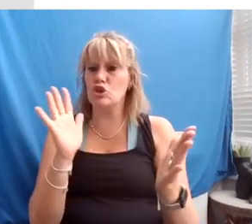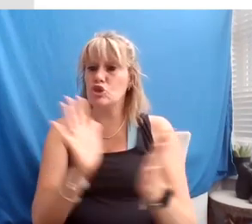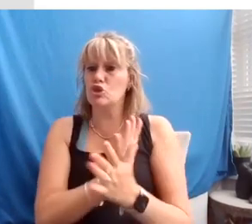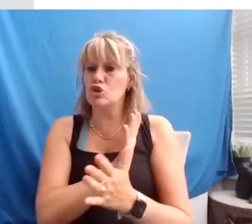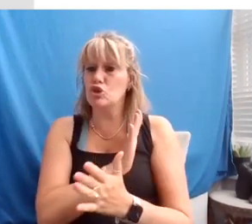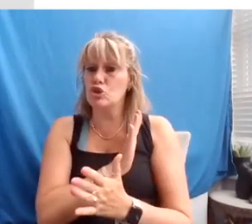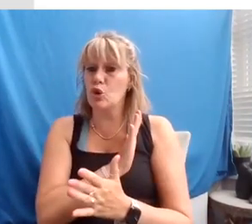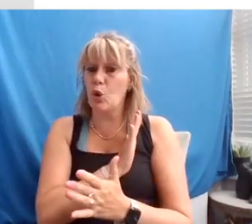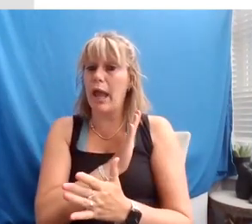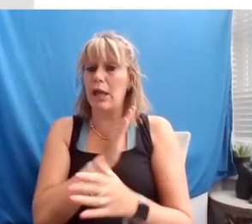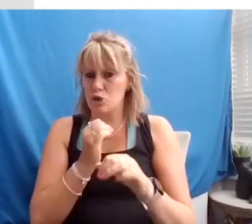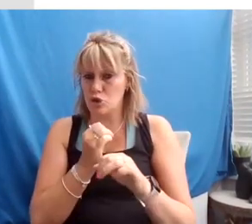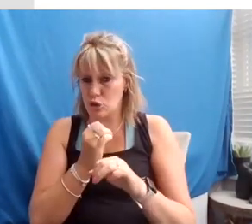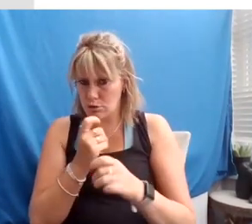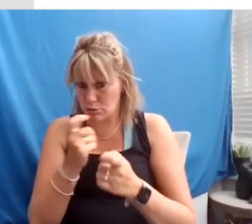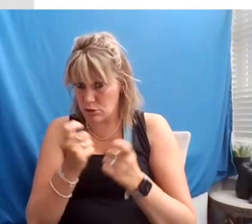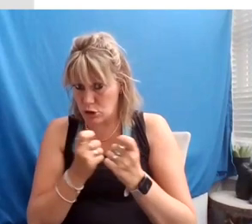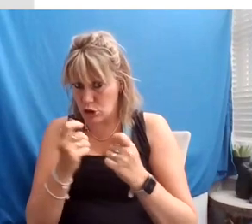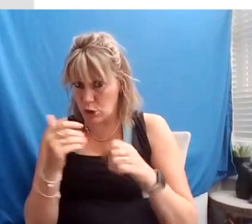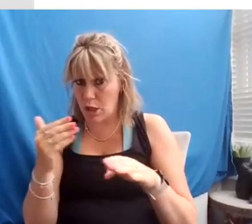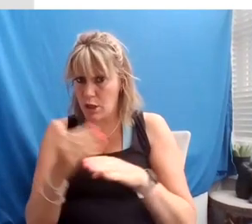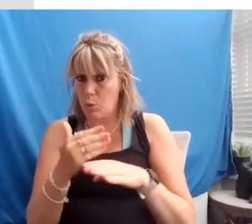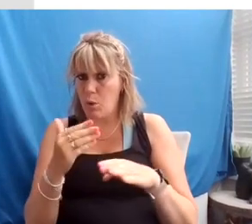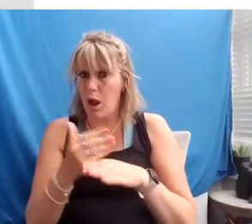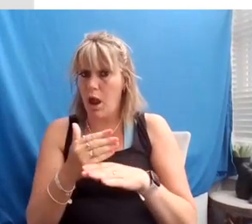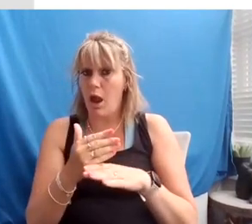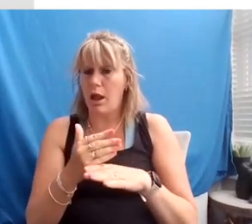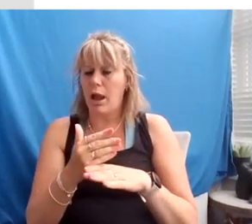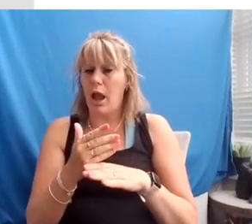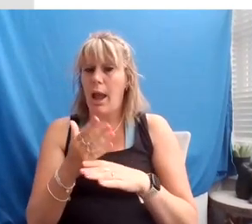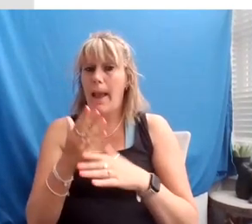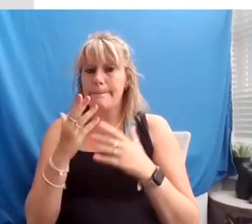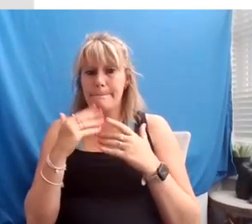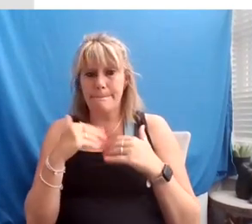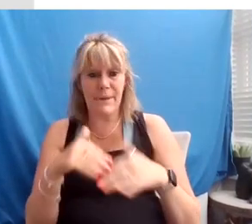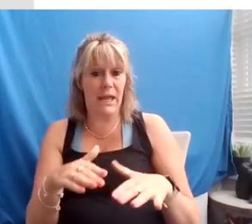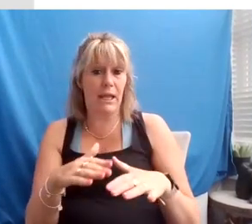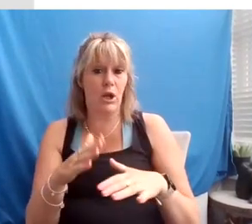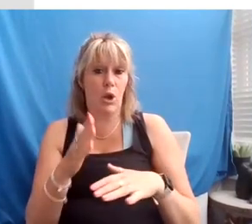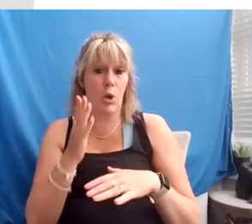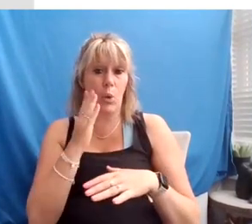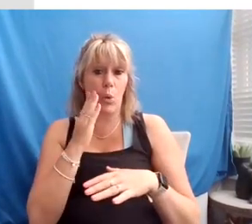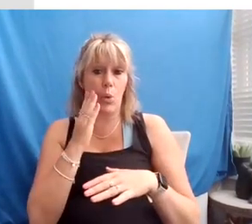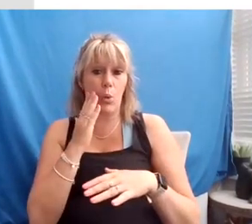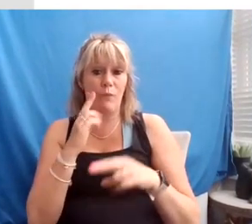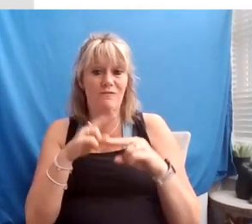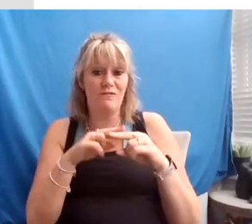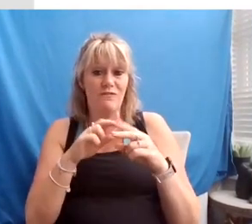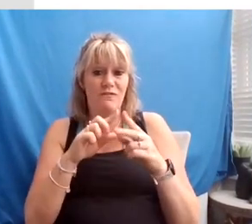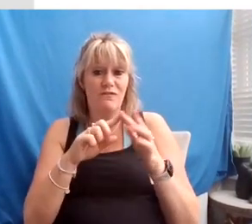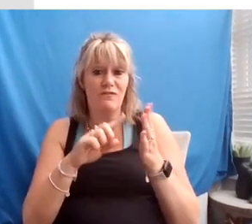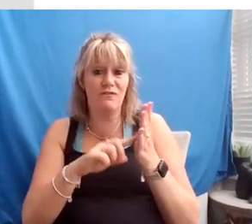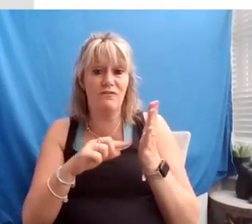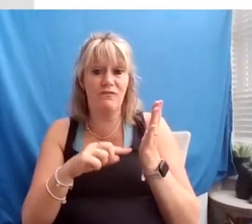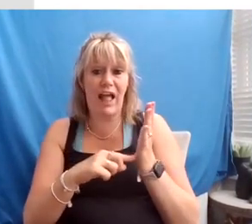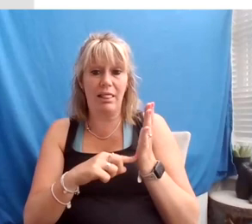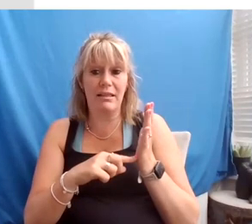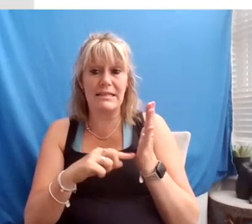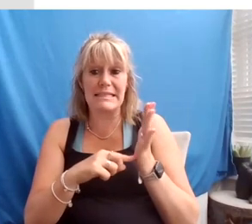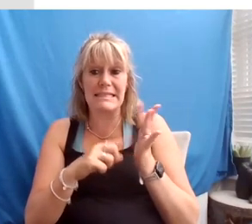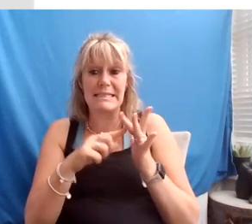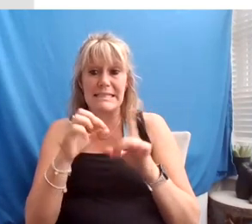doing the work. I done it in felt, pens and also